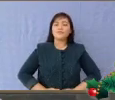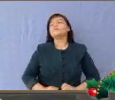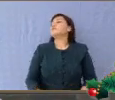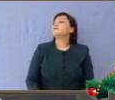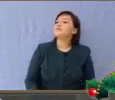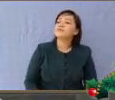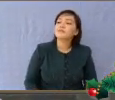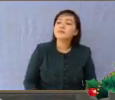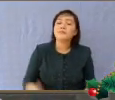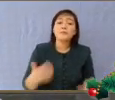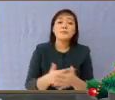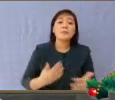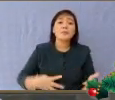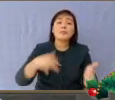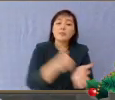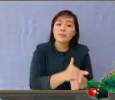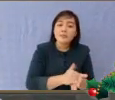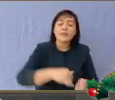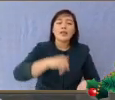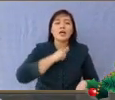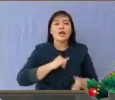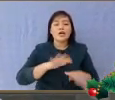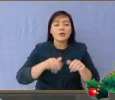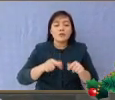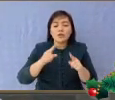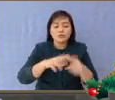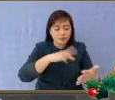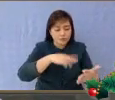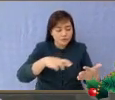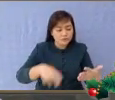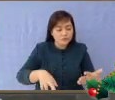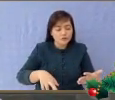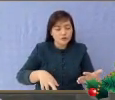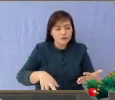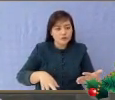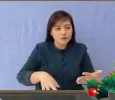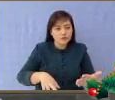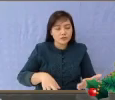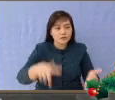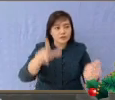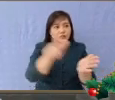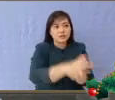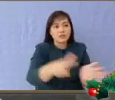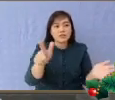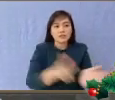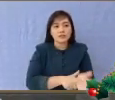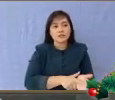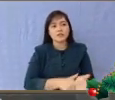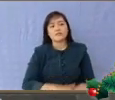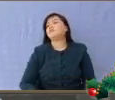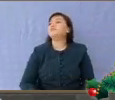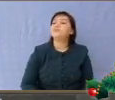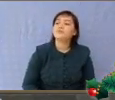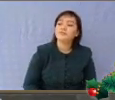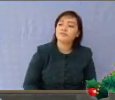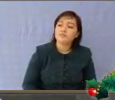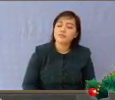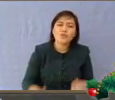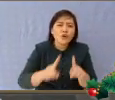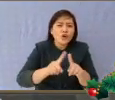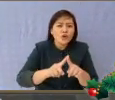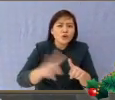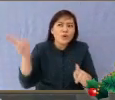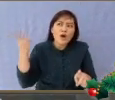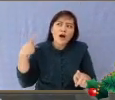ay matagal ko lang pong nabasa. Babasahin ko lamang po. To gain a wise